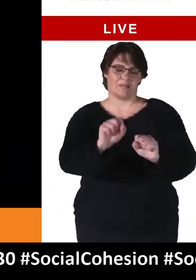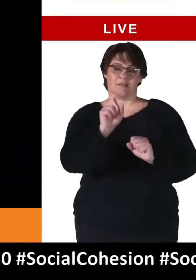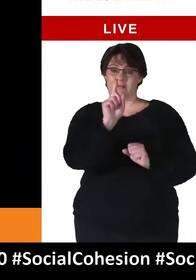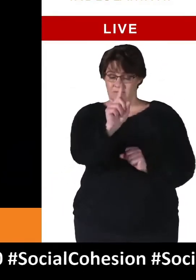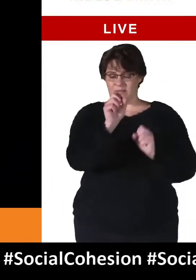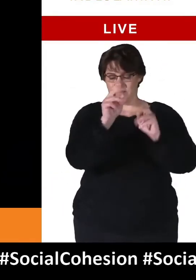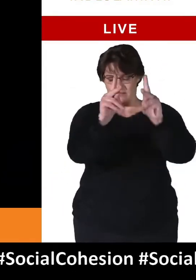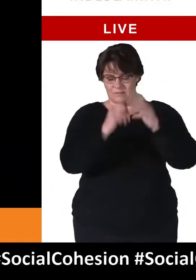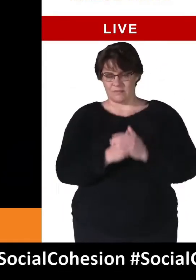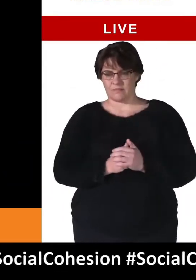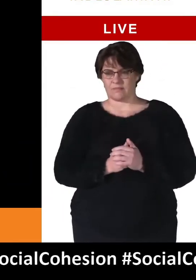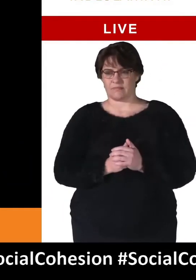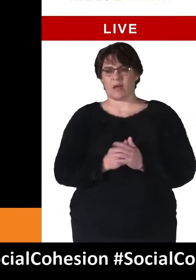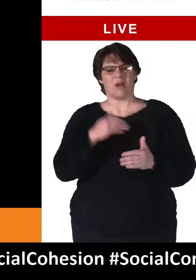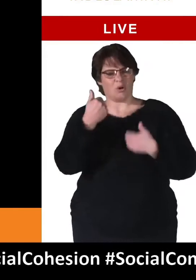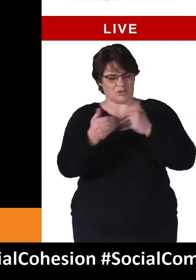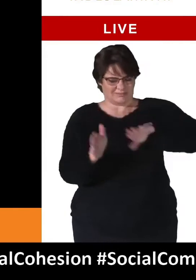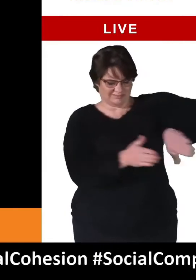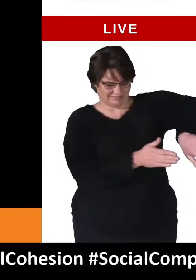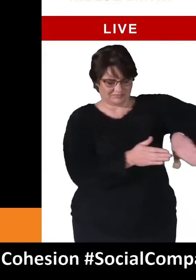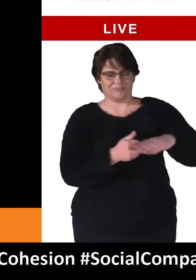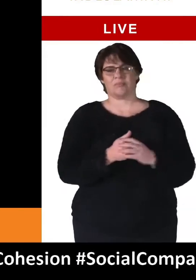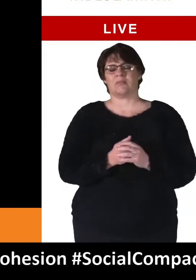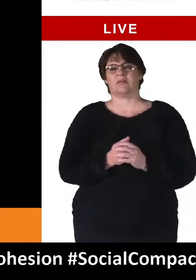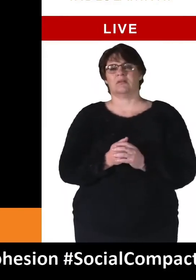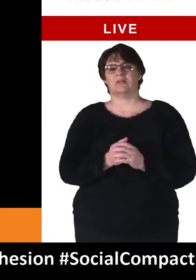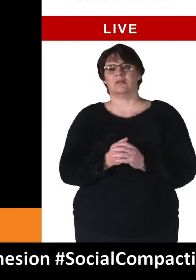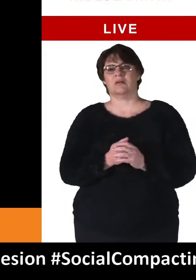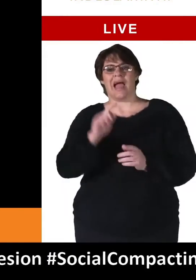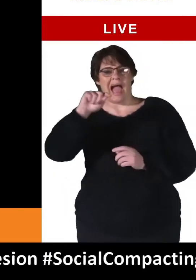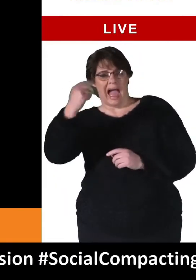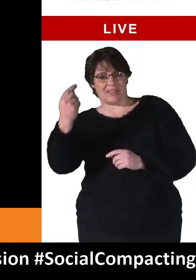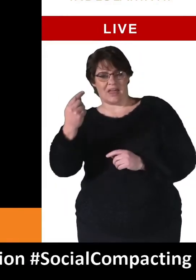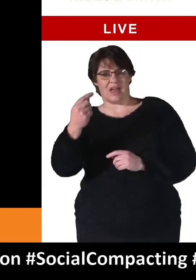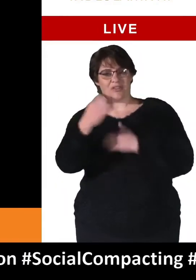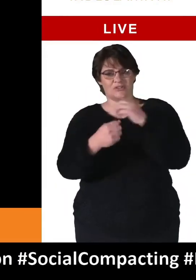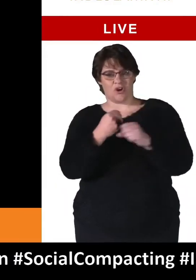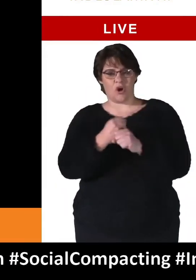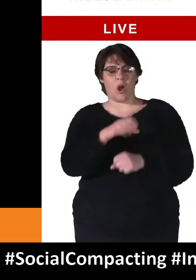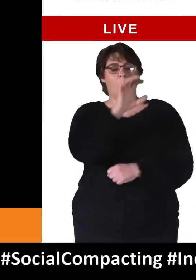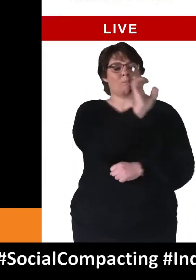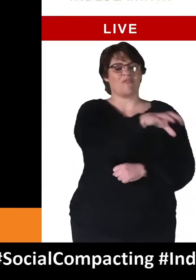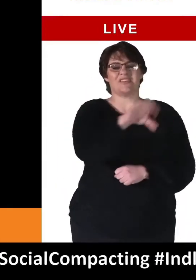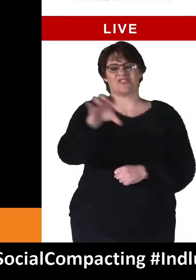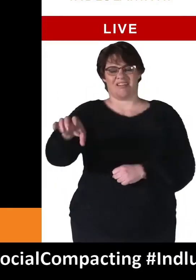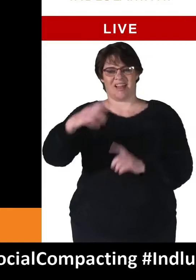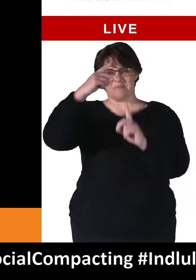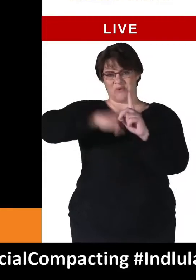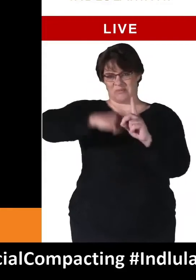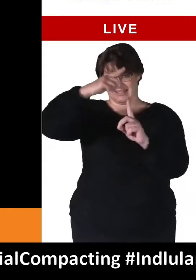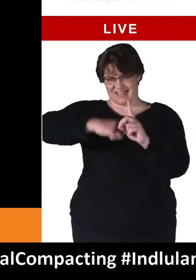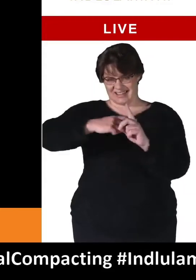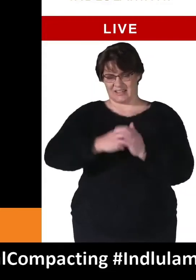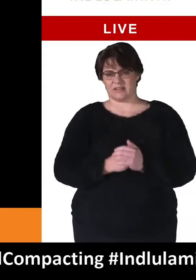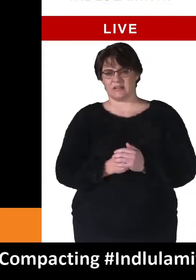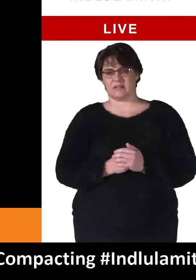All right, let me move on to the other big novelty this year, which is the Provincial Barometer. In